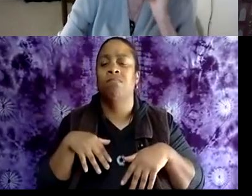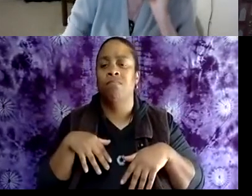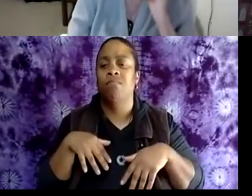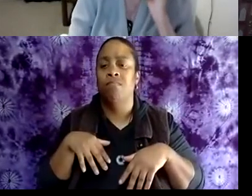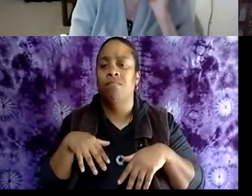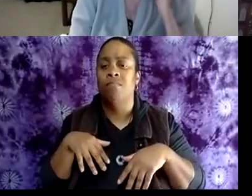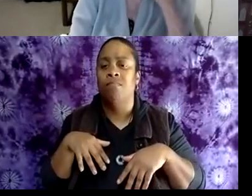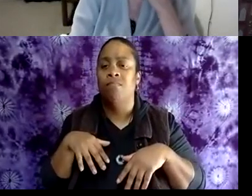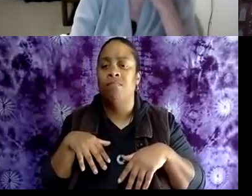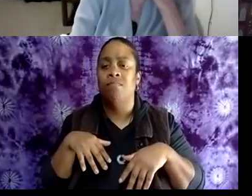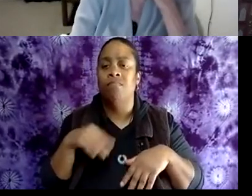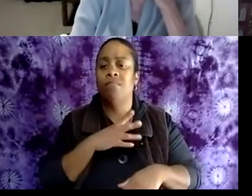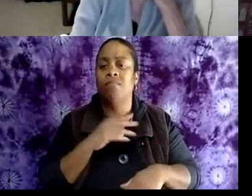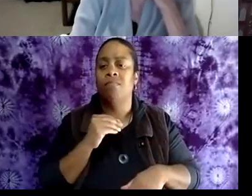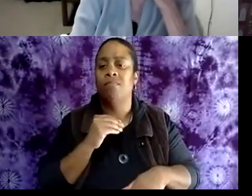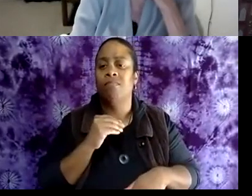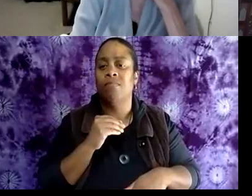and um